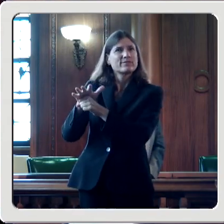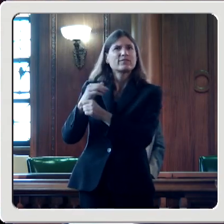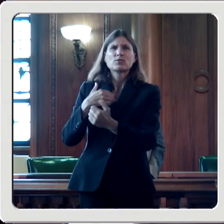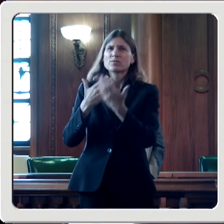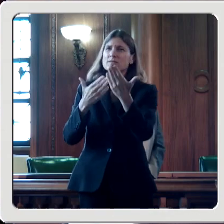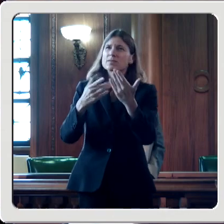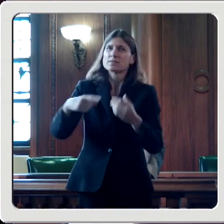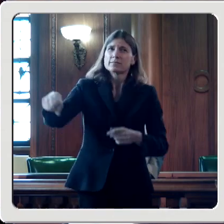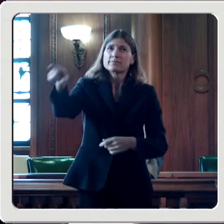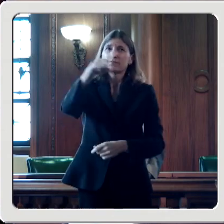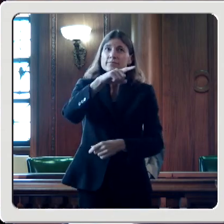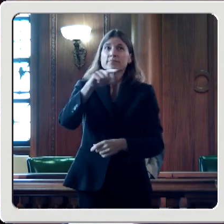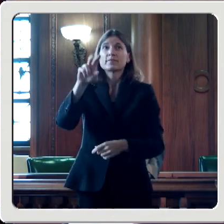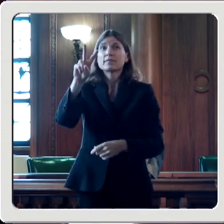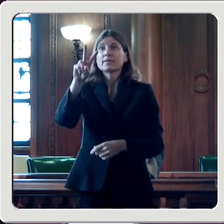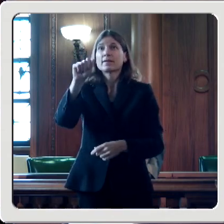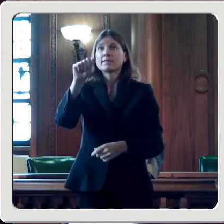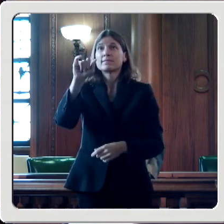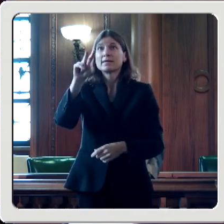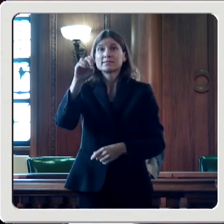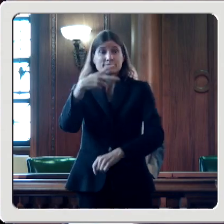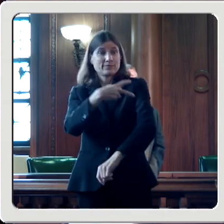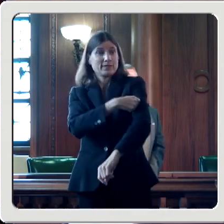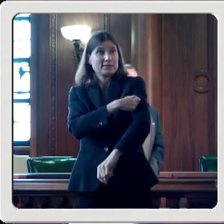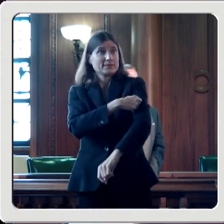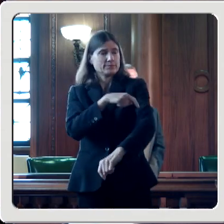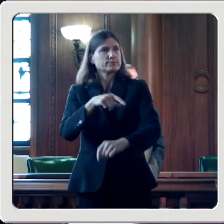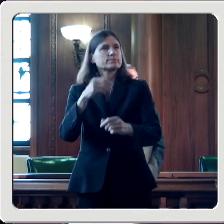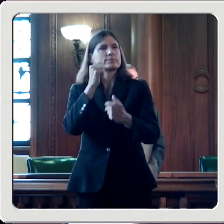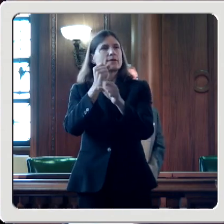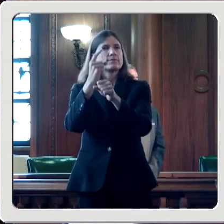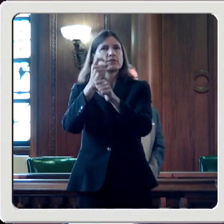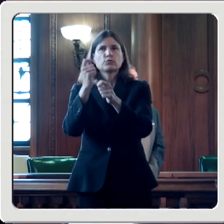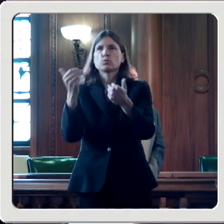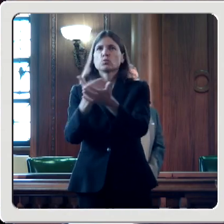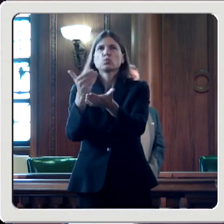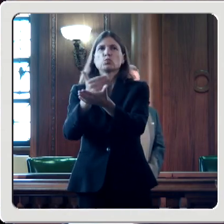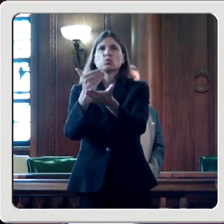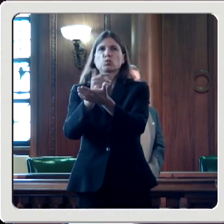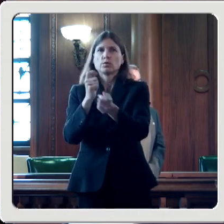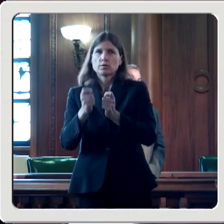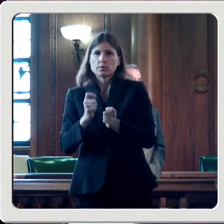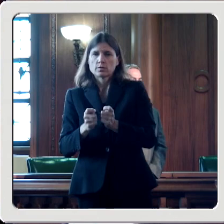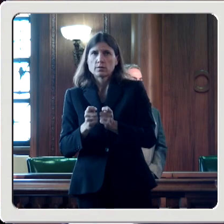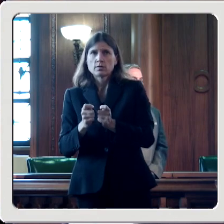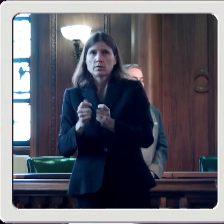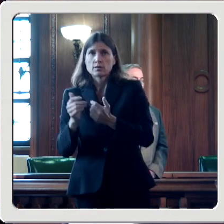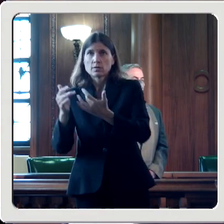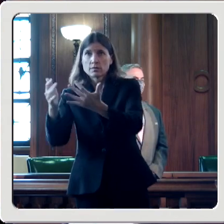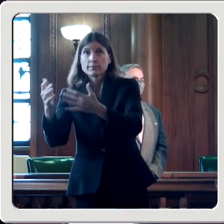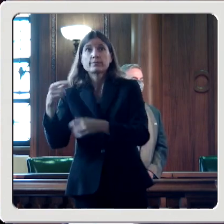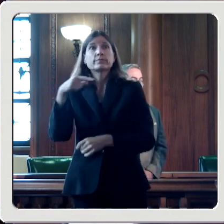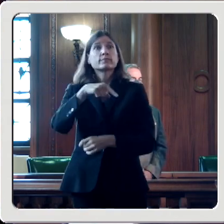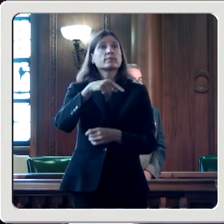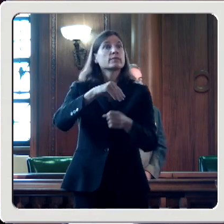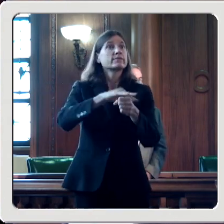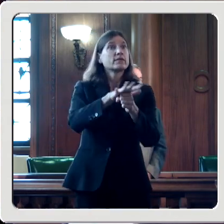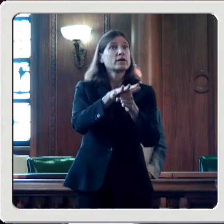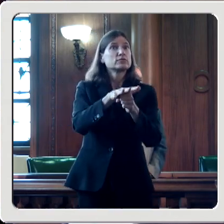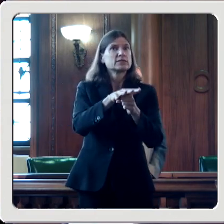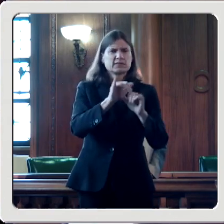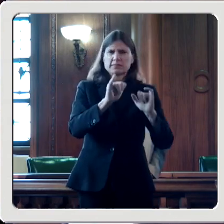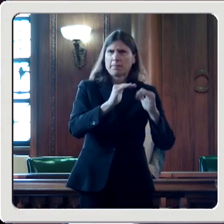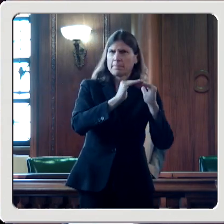Coronavirus, the coronavirus that causes COVID-19 does not change nearly as much. So the hope is, and the belief